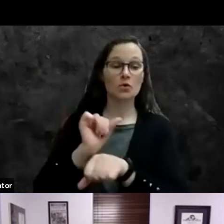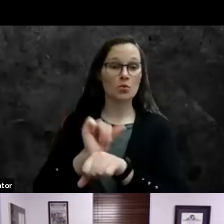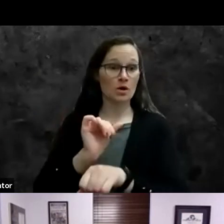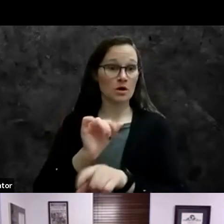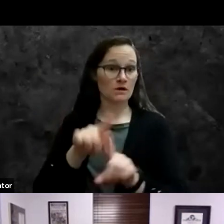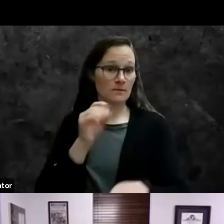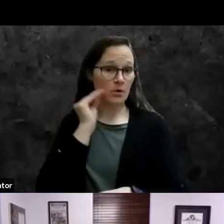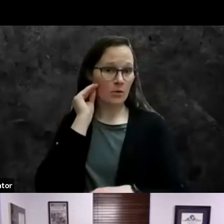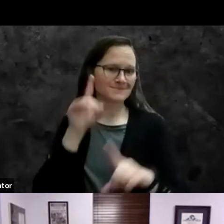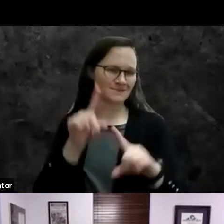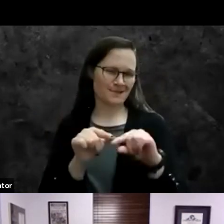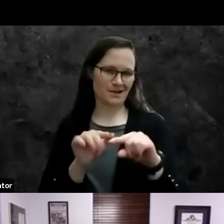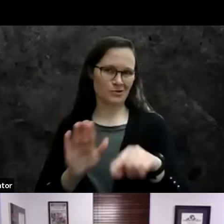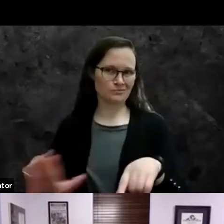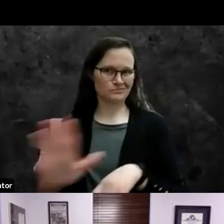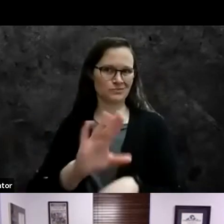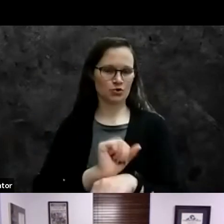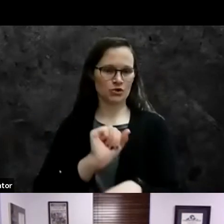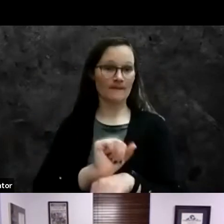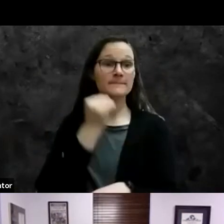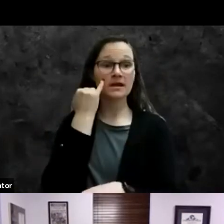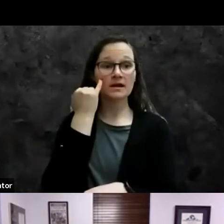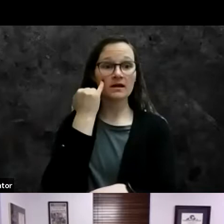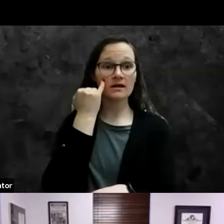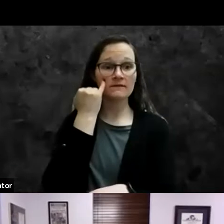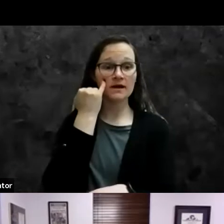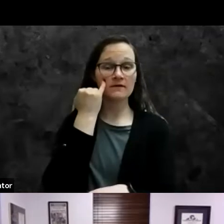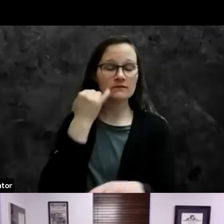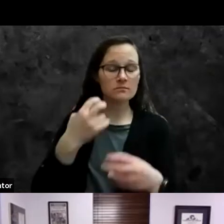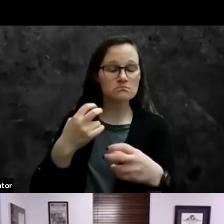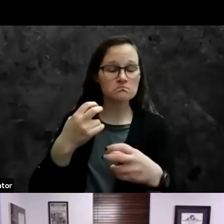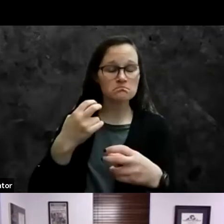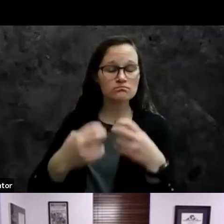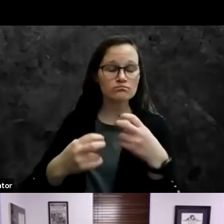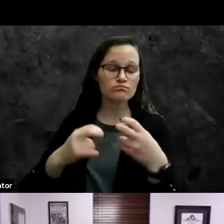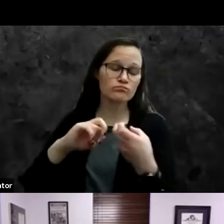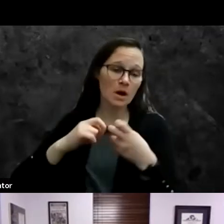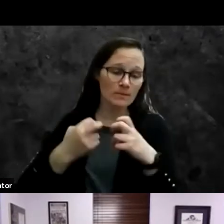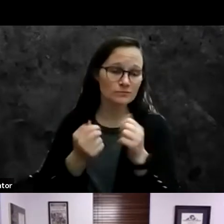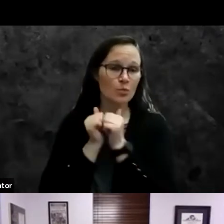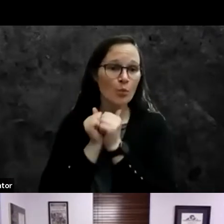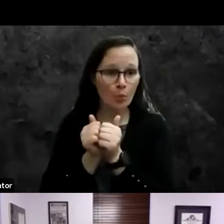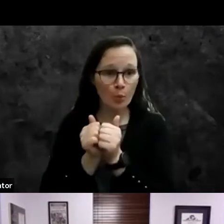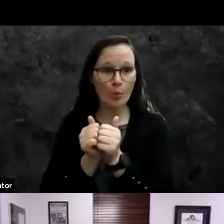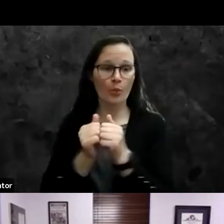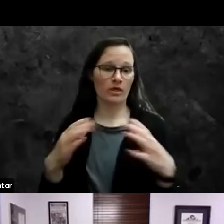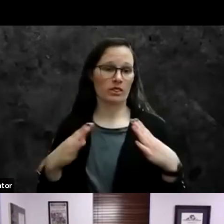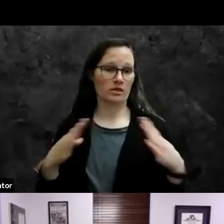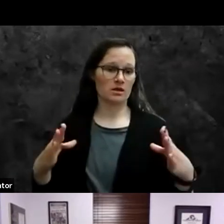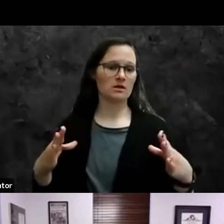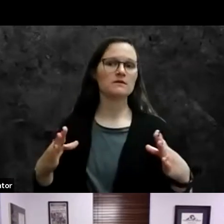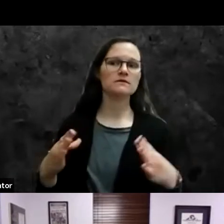depending upon your job, but if you're having issues with leave, reach out to HR, but you must all utilize what leave you do